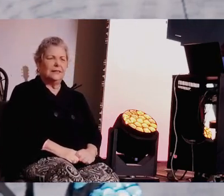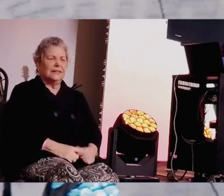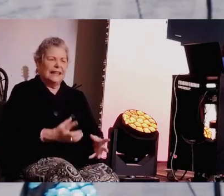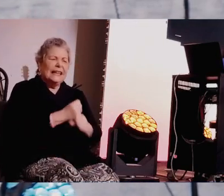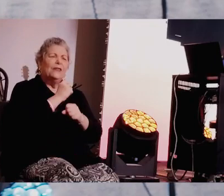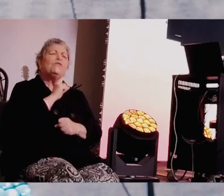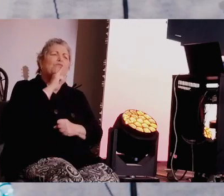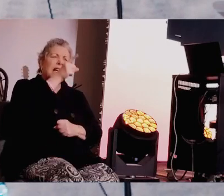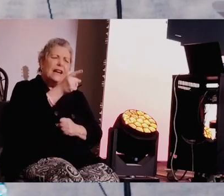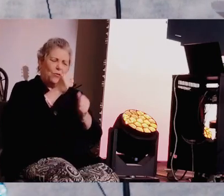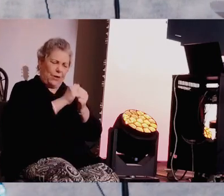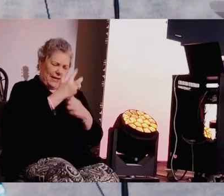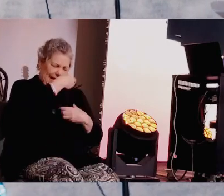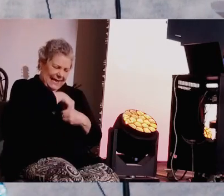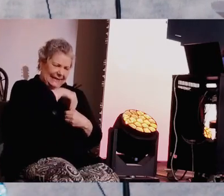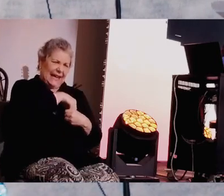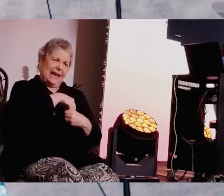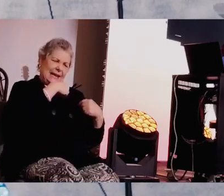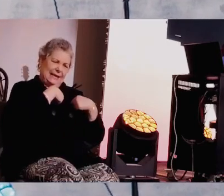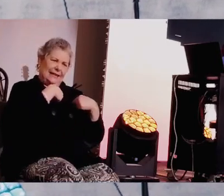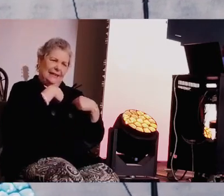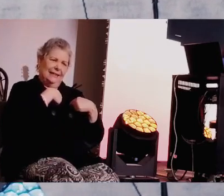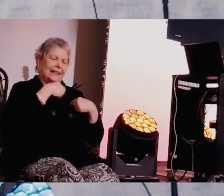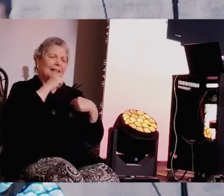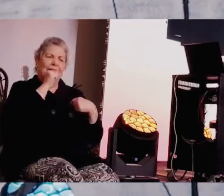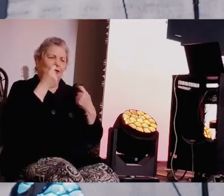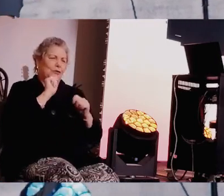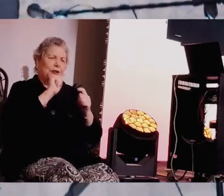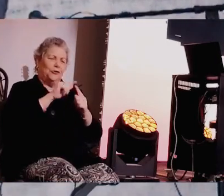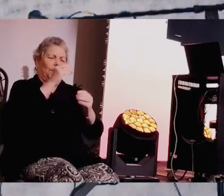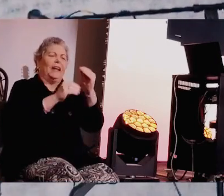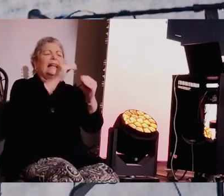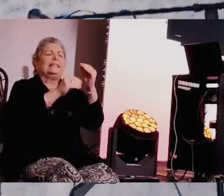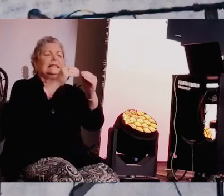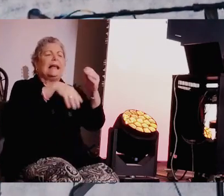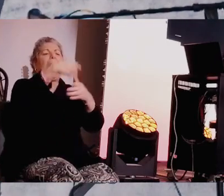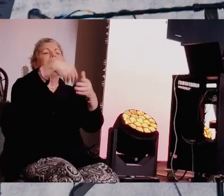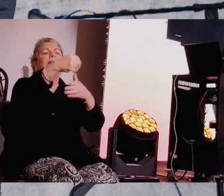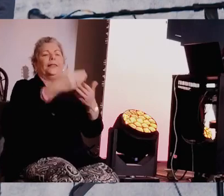Getting real with the inside places and not trying to fix the outside places.